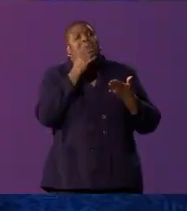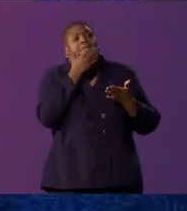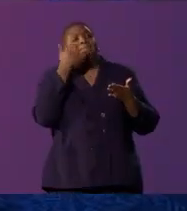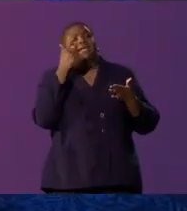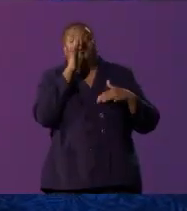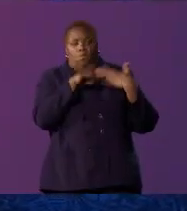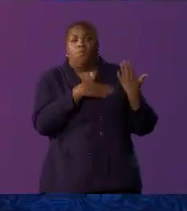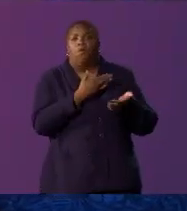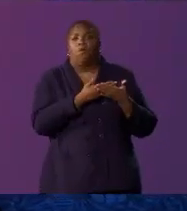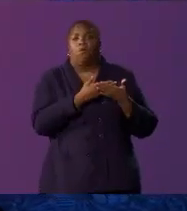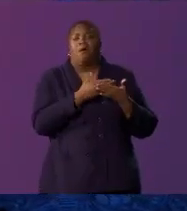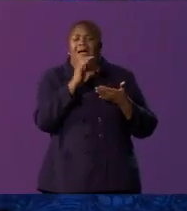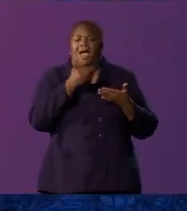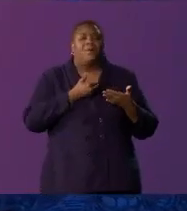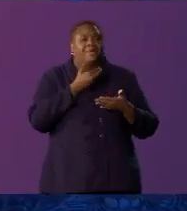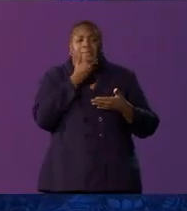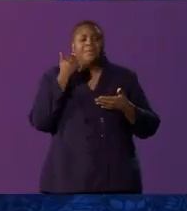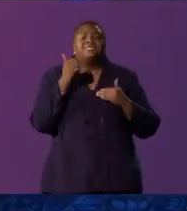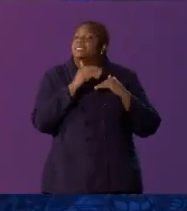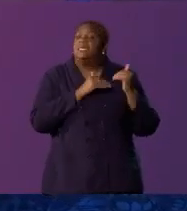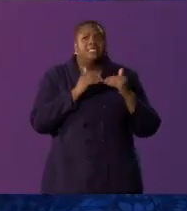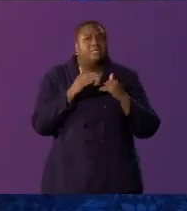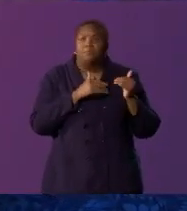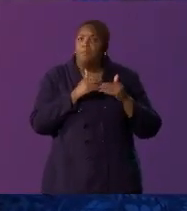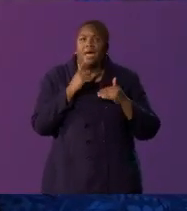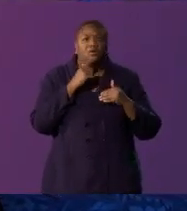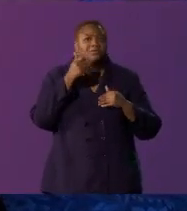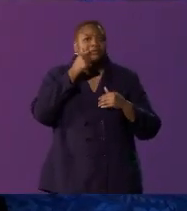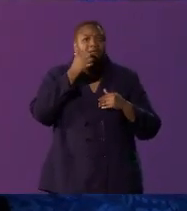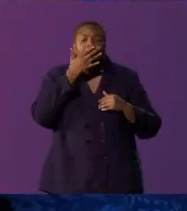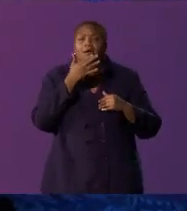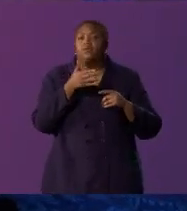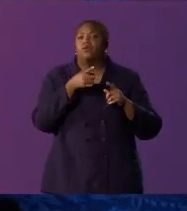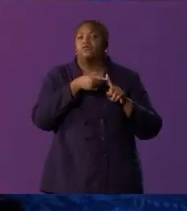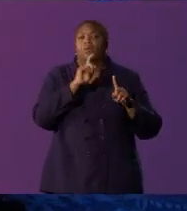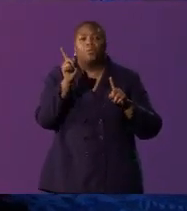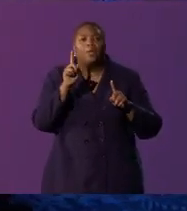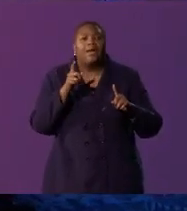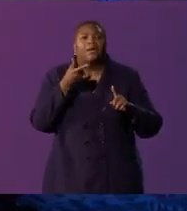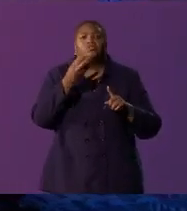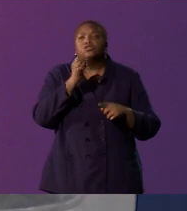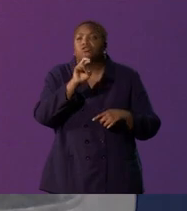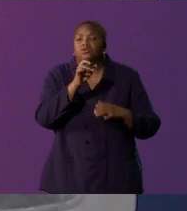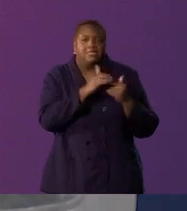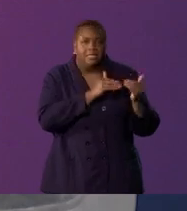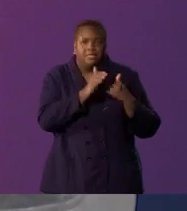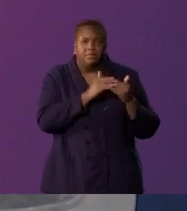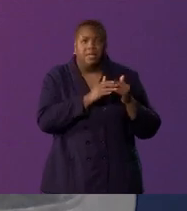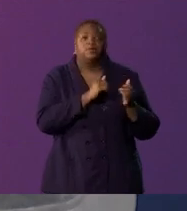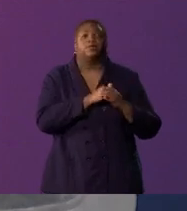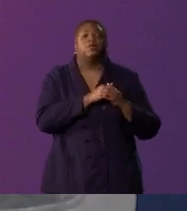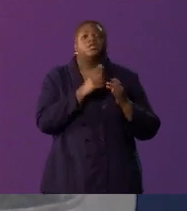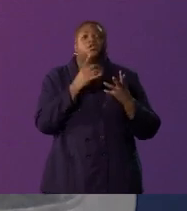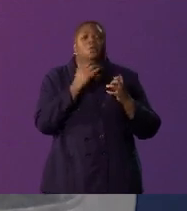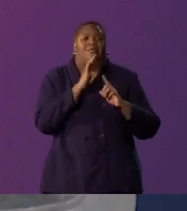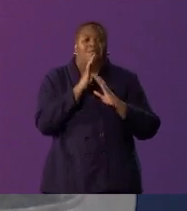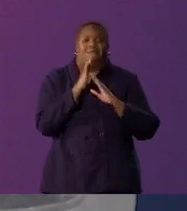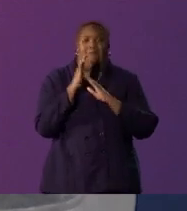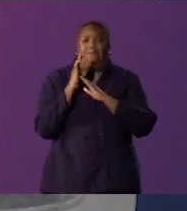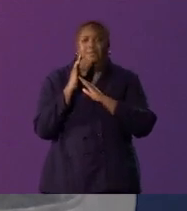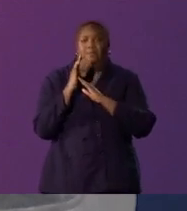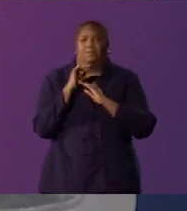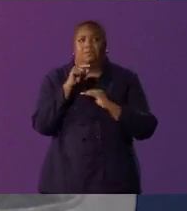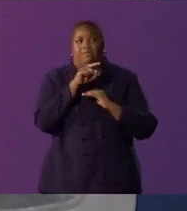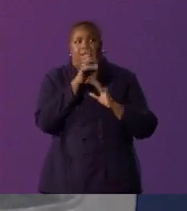Hire the best and brightest, irregardless of ethnicity or background or gender. But then it's the tone at the top that